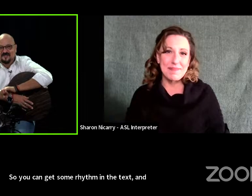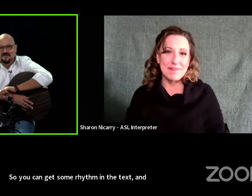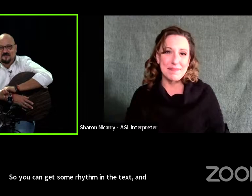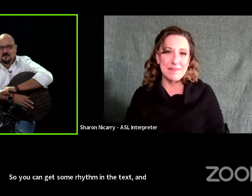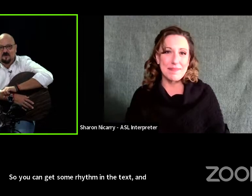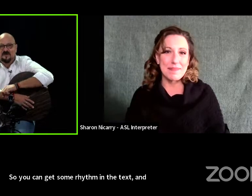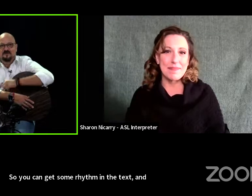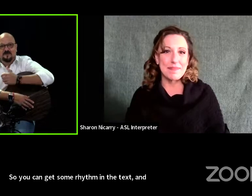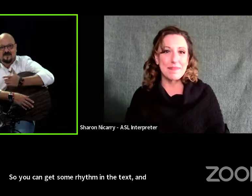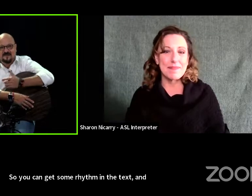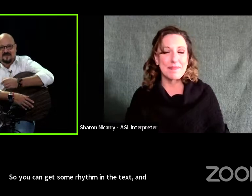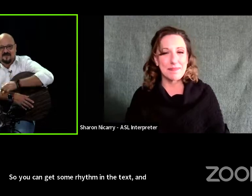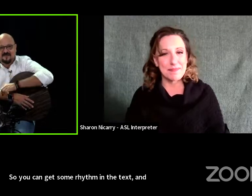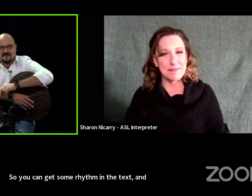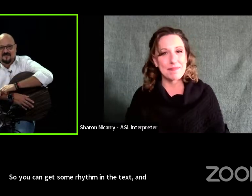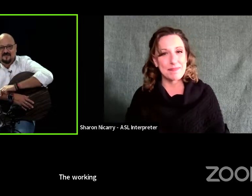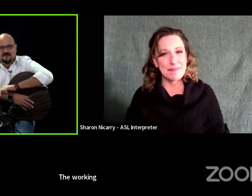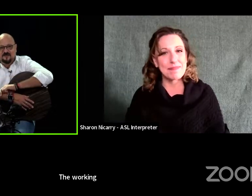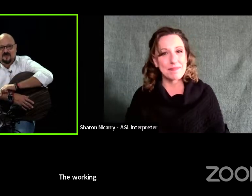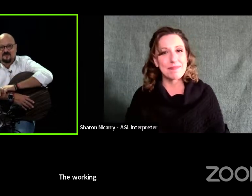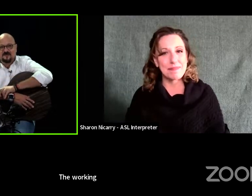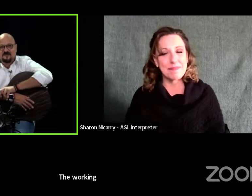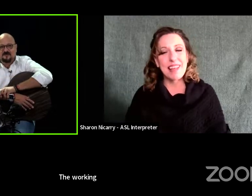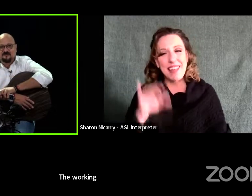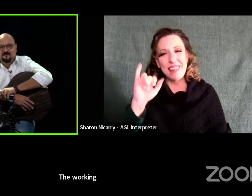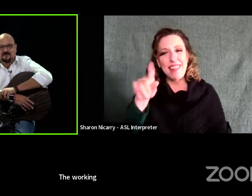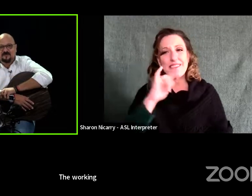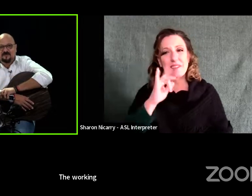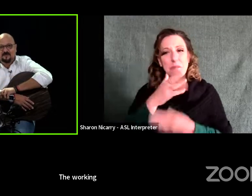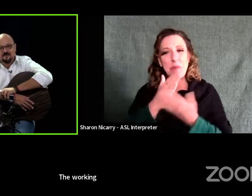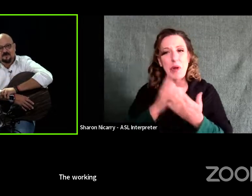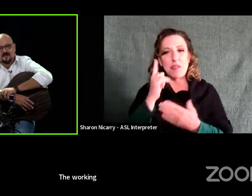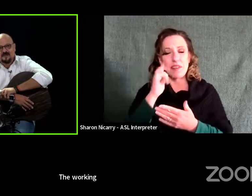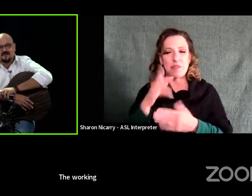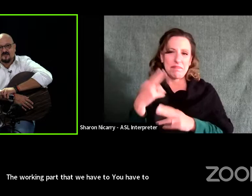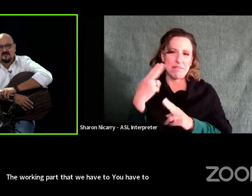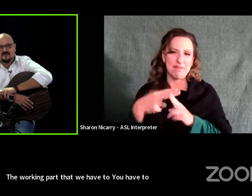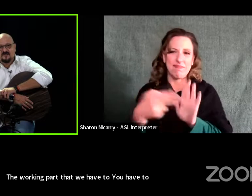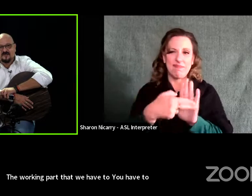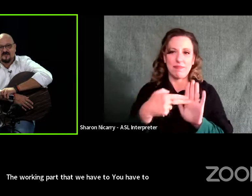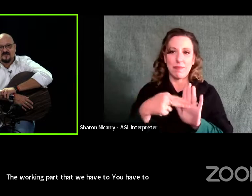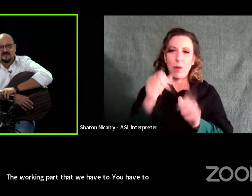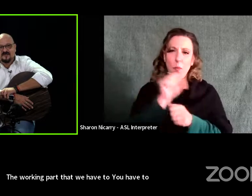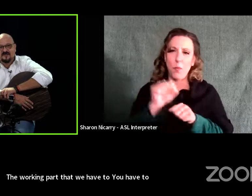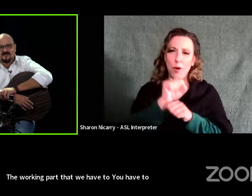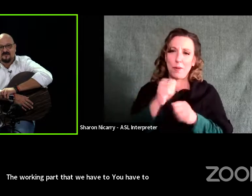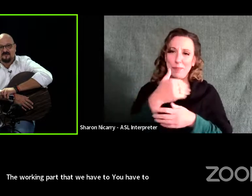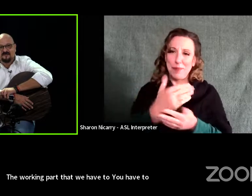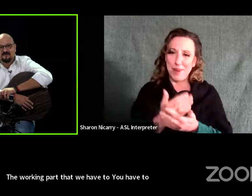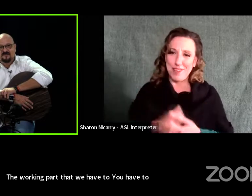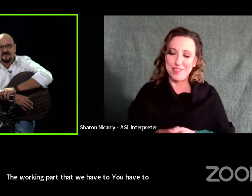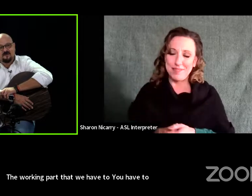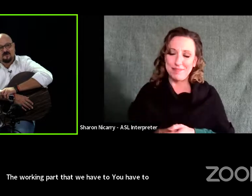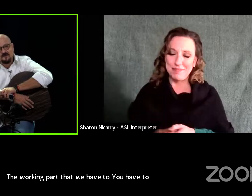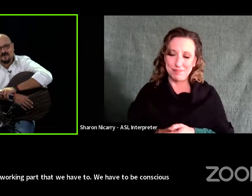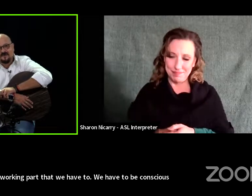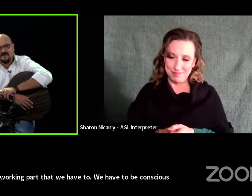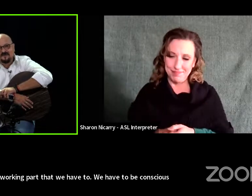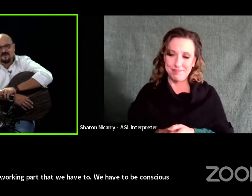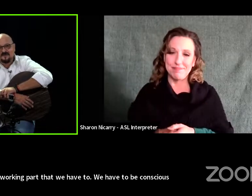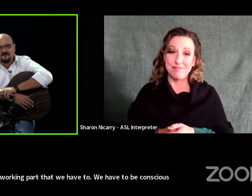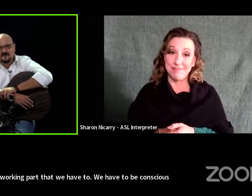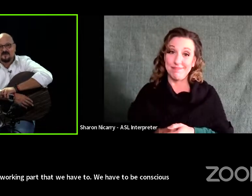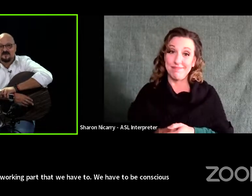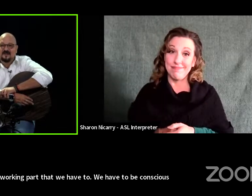this is the working part that we have to be conscious that, I repeat,